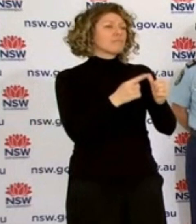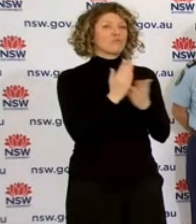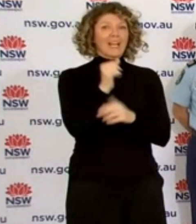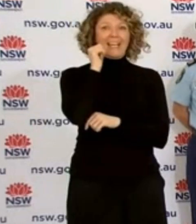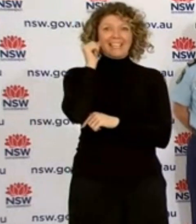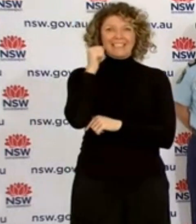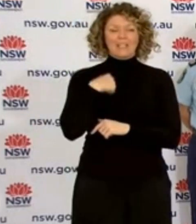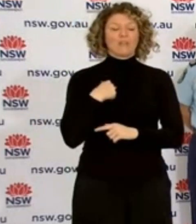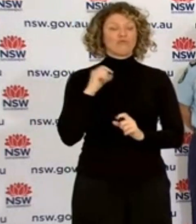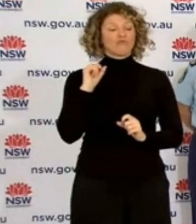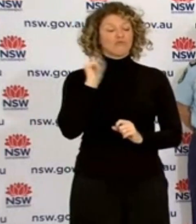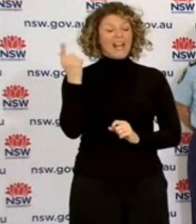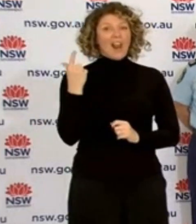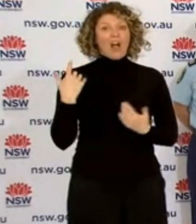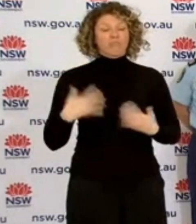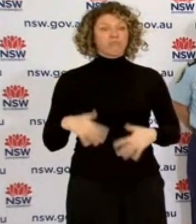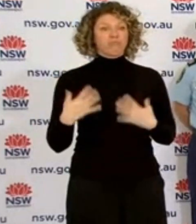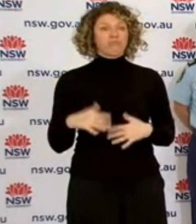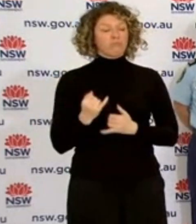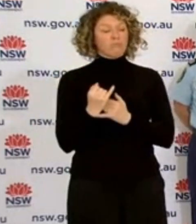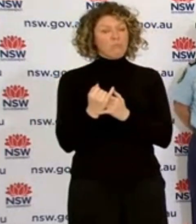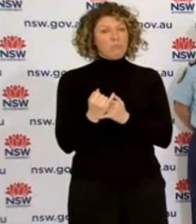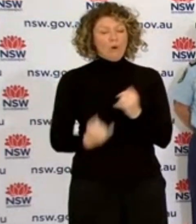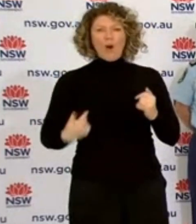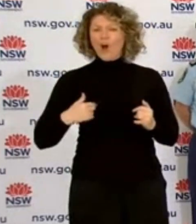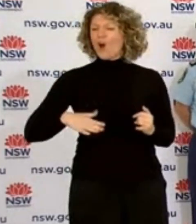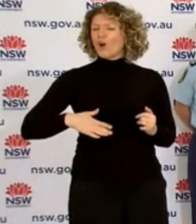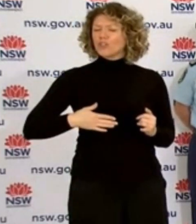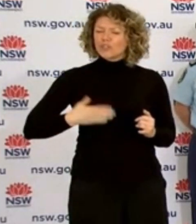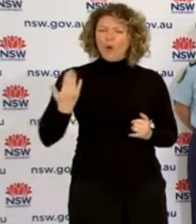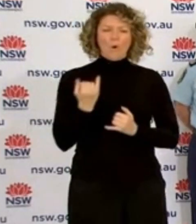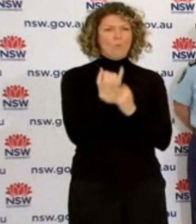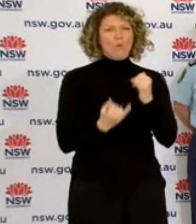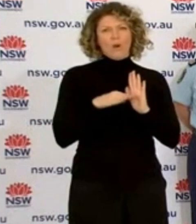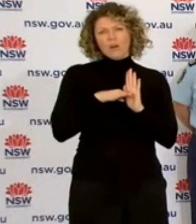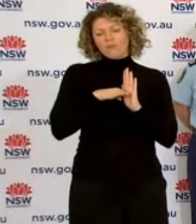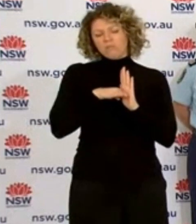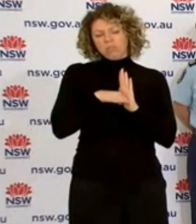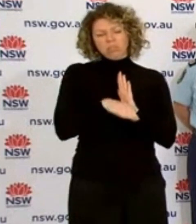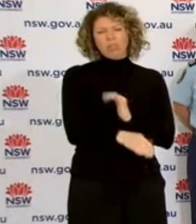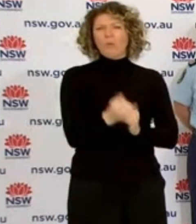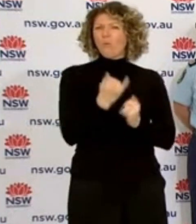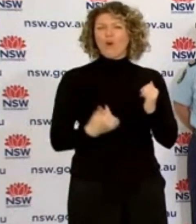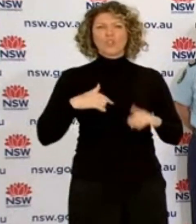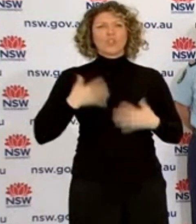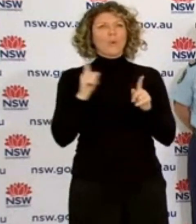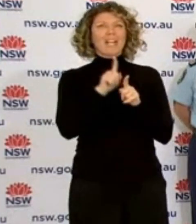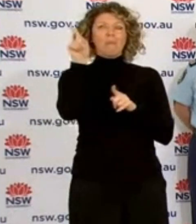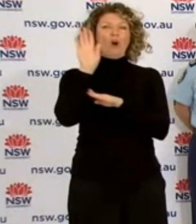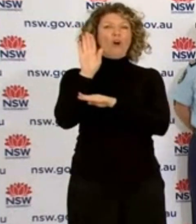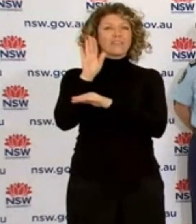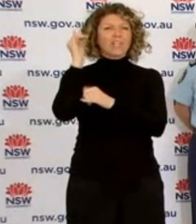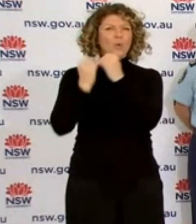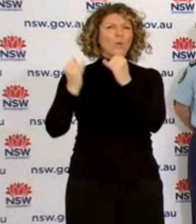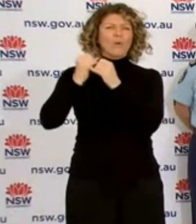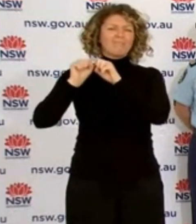has said, we can't stress enough that we don't want to go down the path of all these other places overseas where